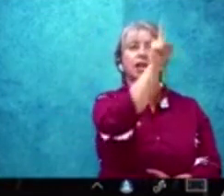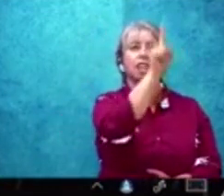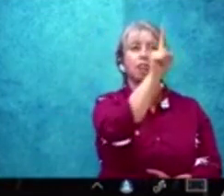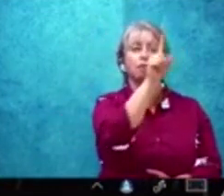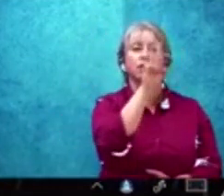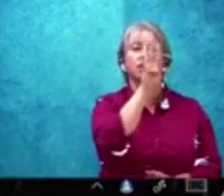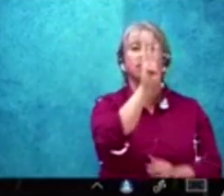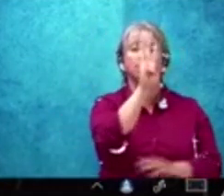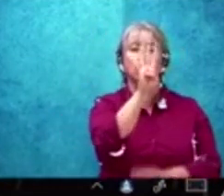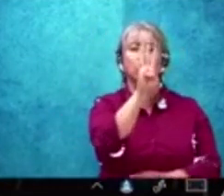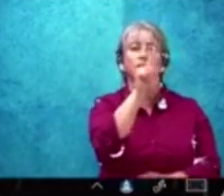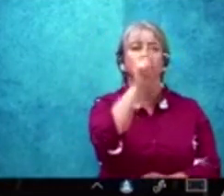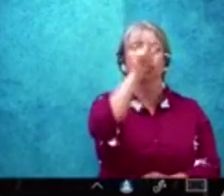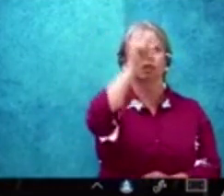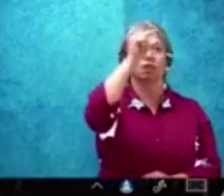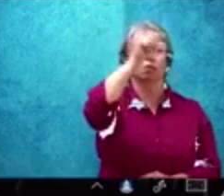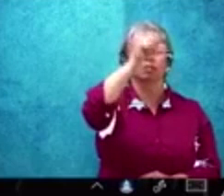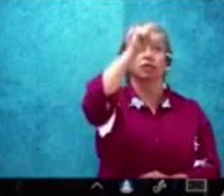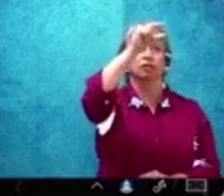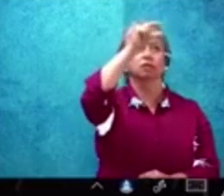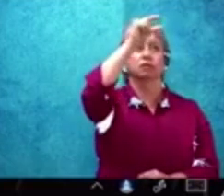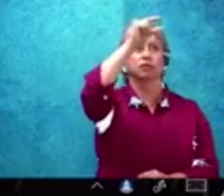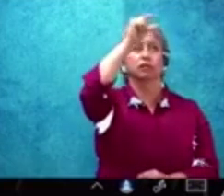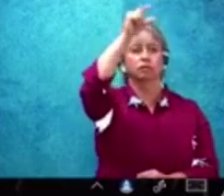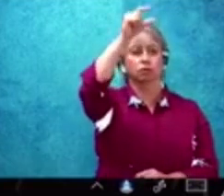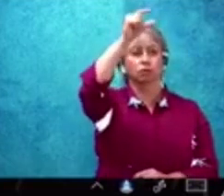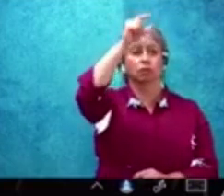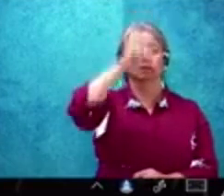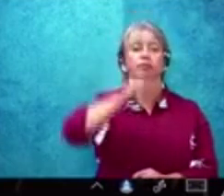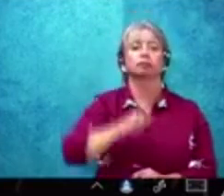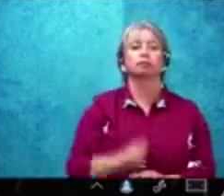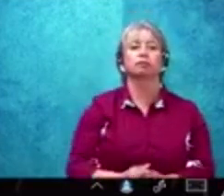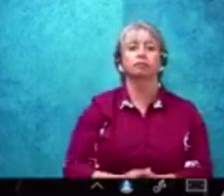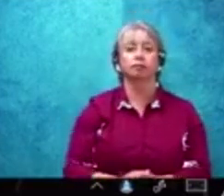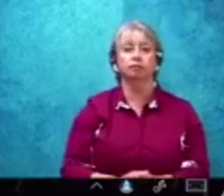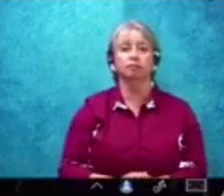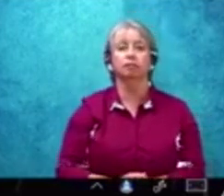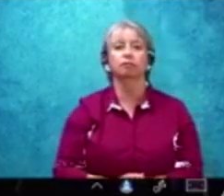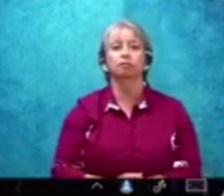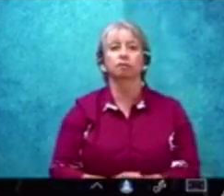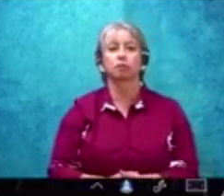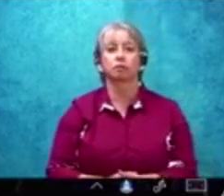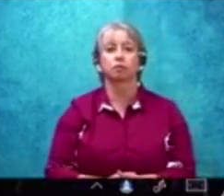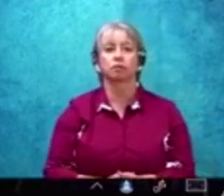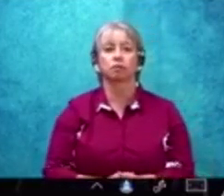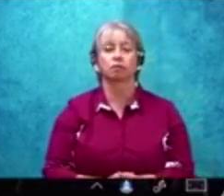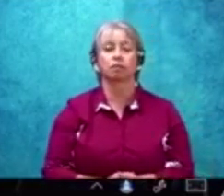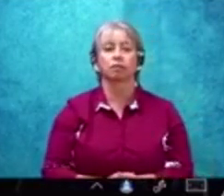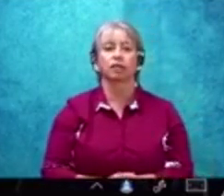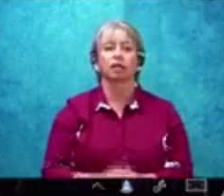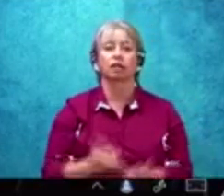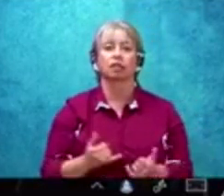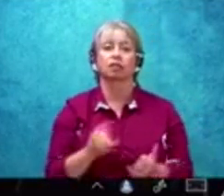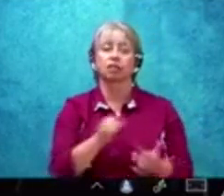are the positives for y. So let's draw. We know that we can use our